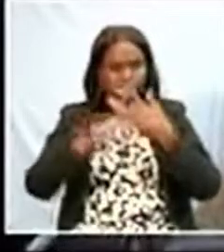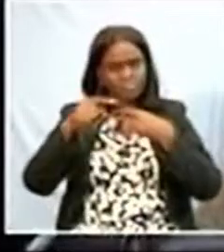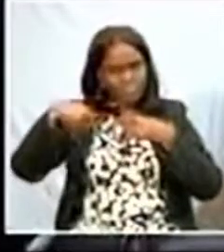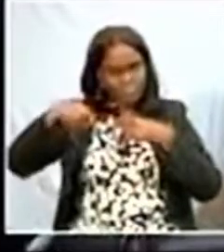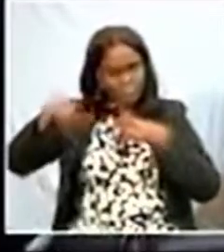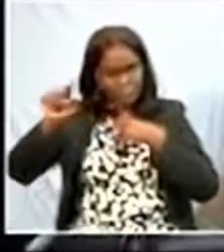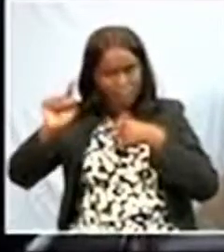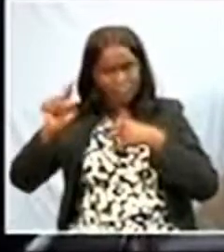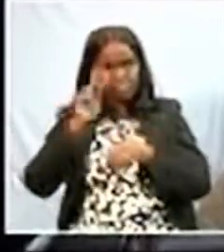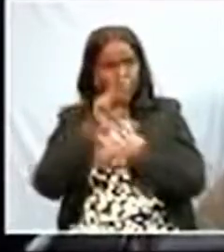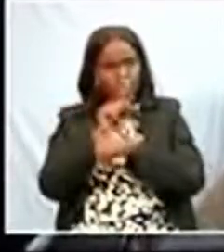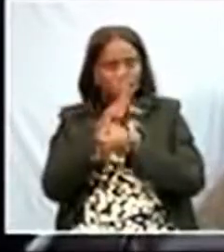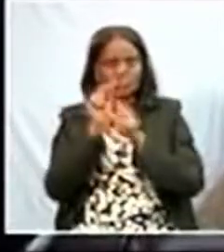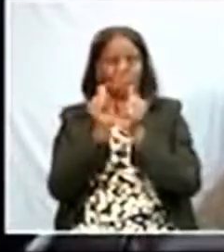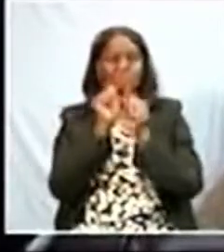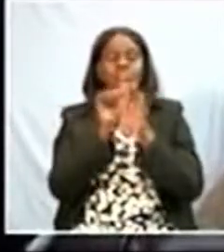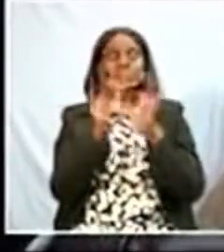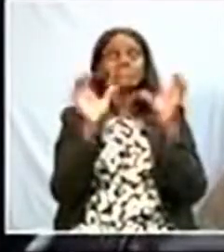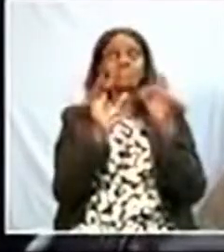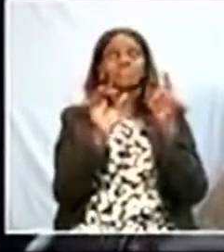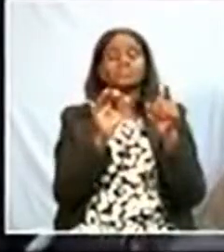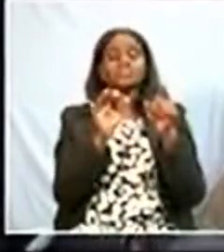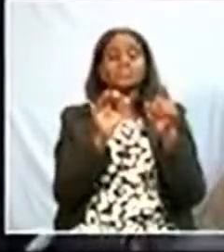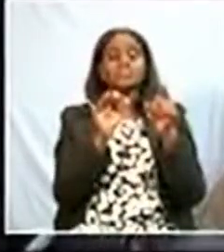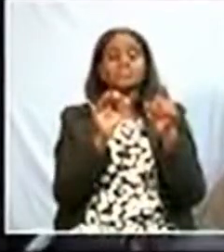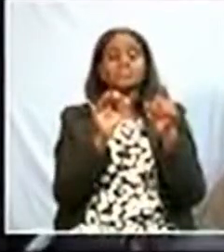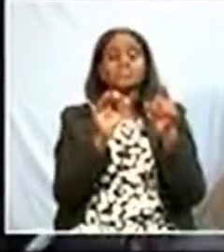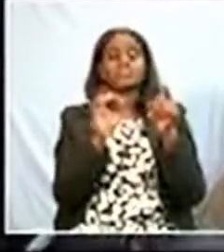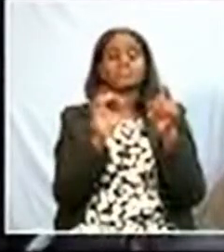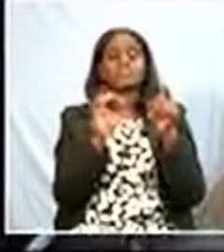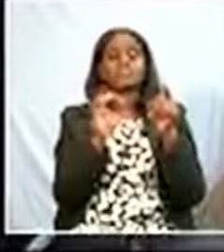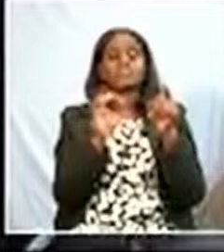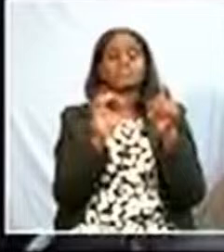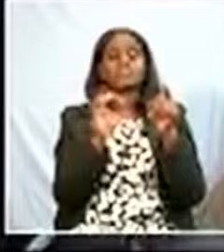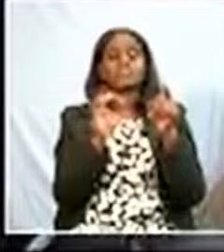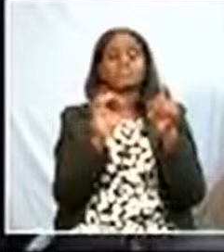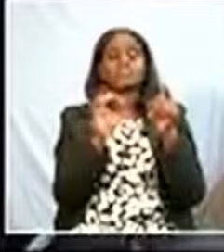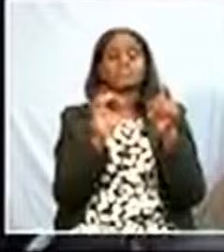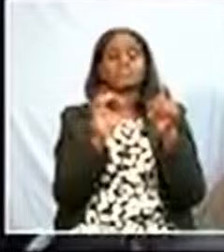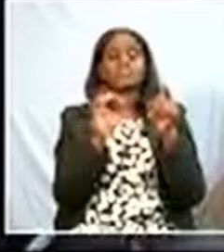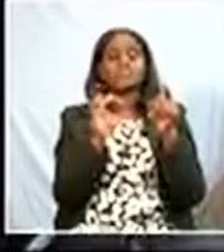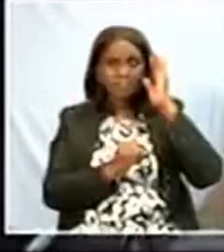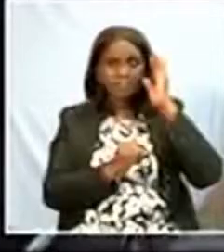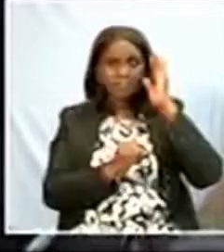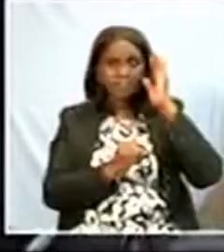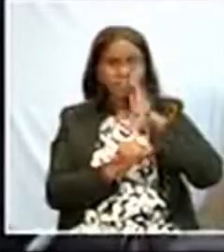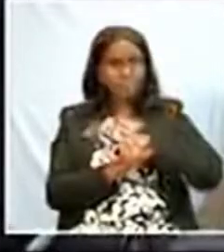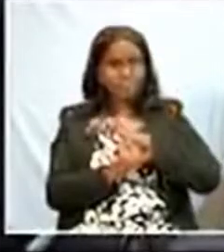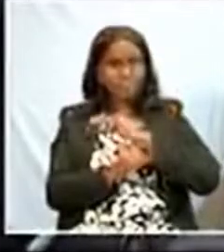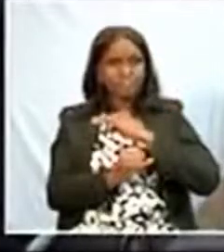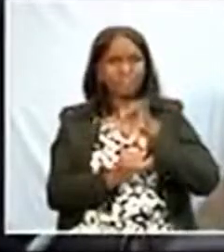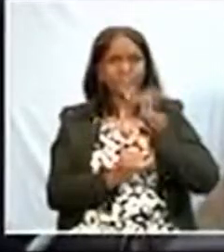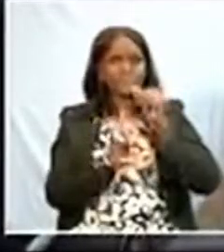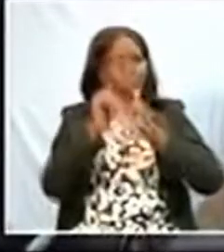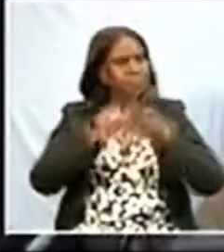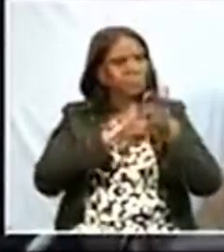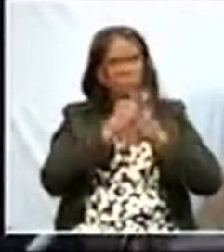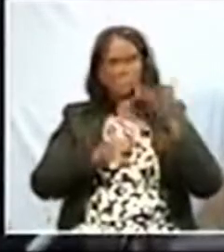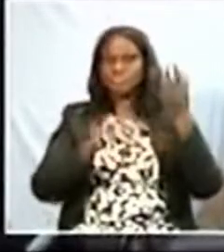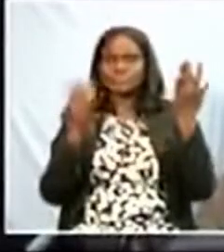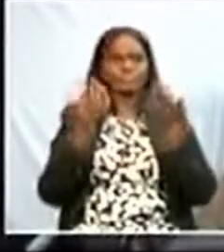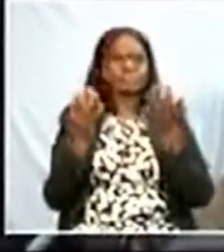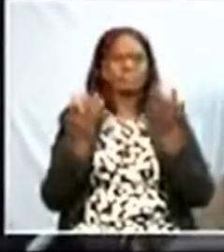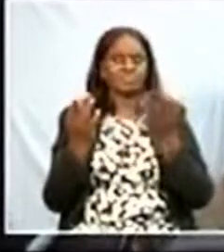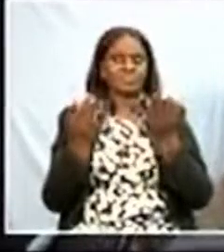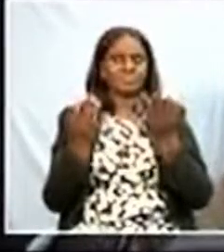contract within the council. In fact, the contract expired already. It was not terminated? It was not